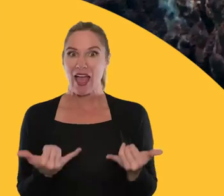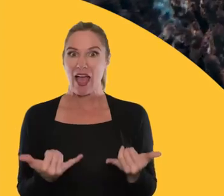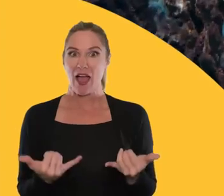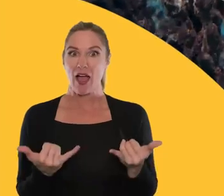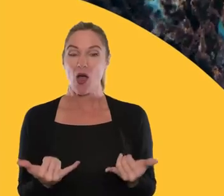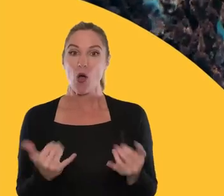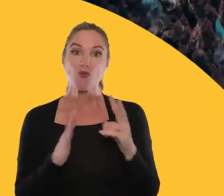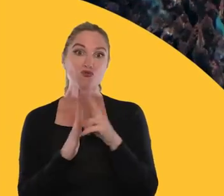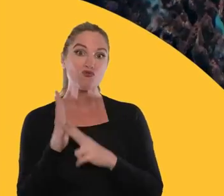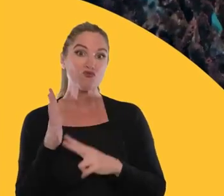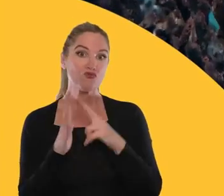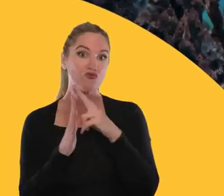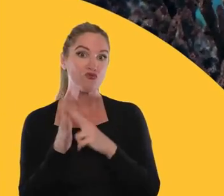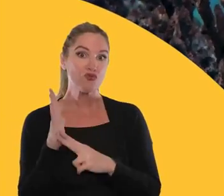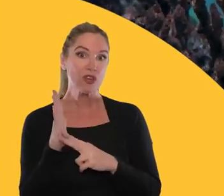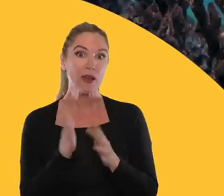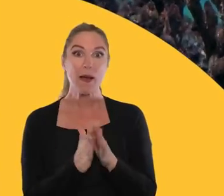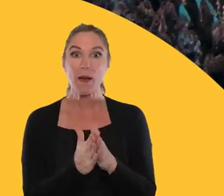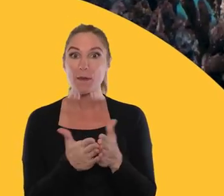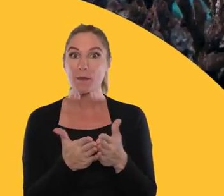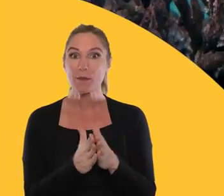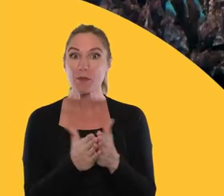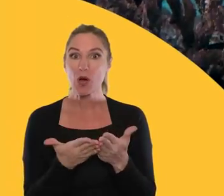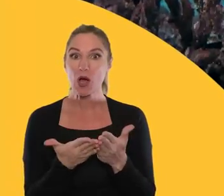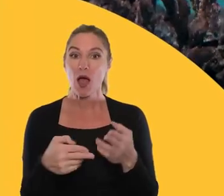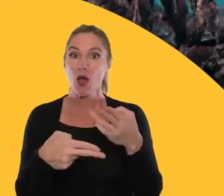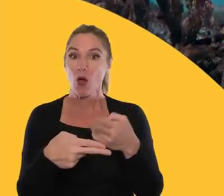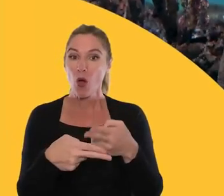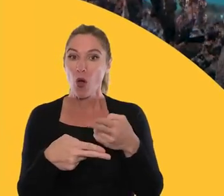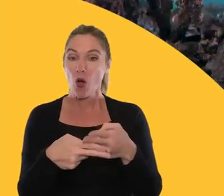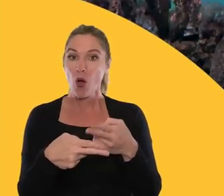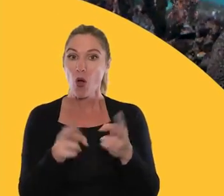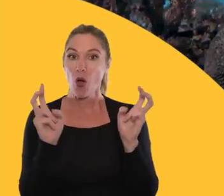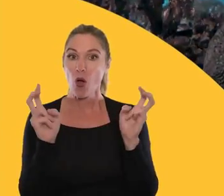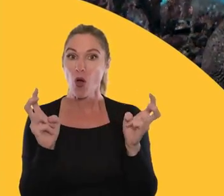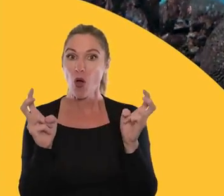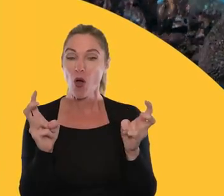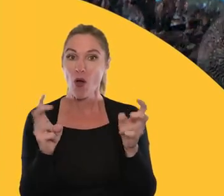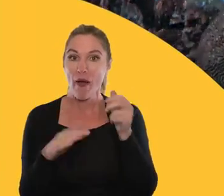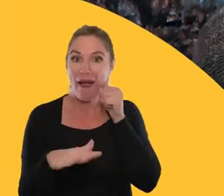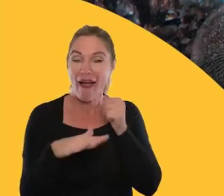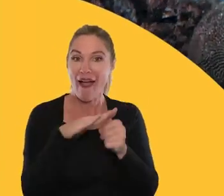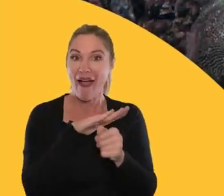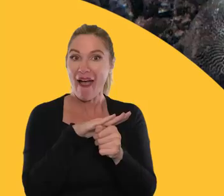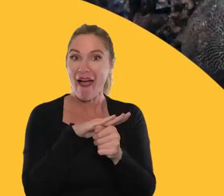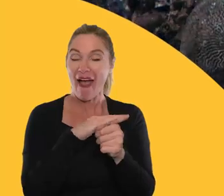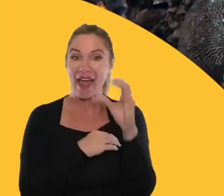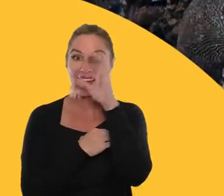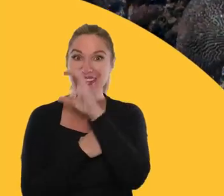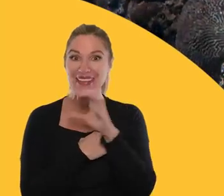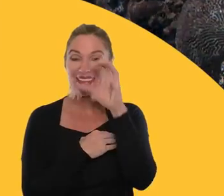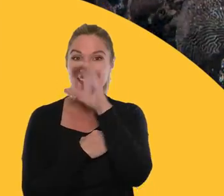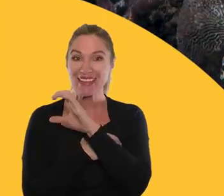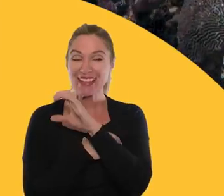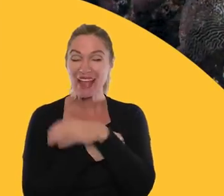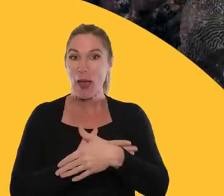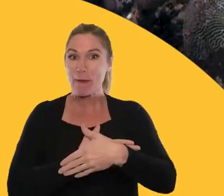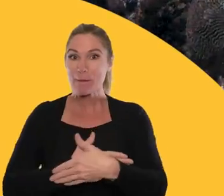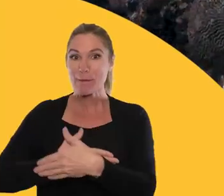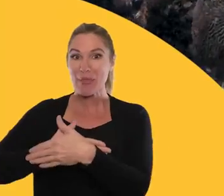Now we're going to read a book. This book is called Hide and